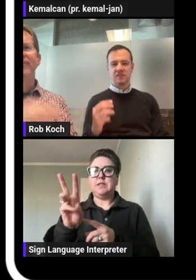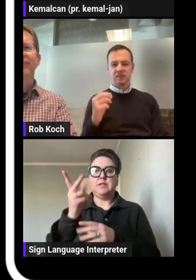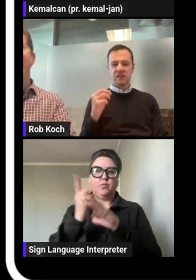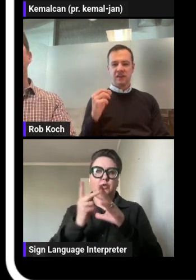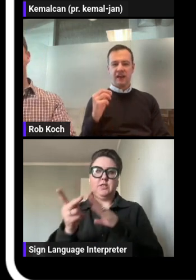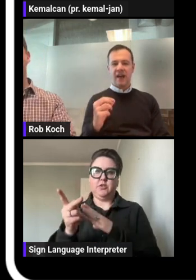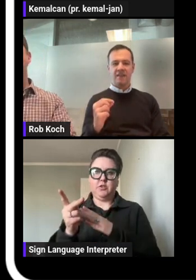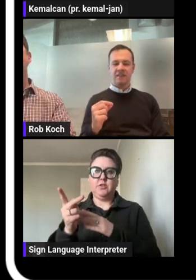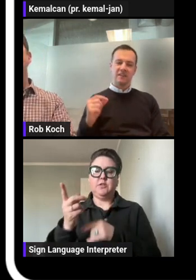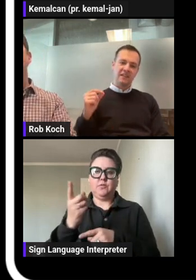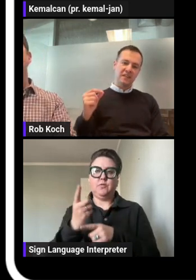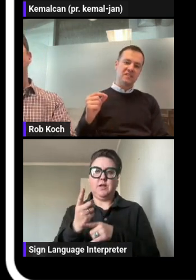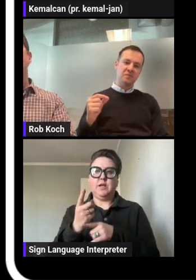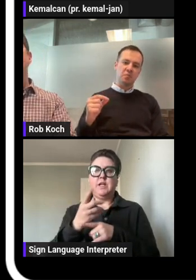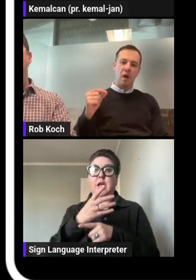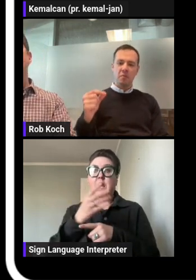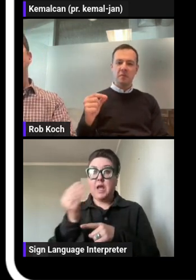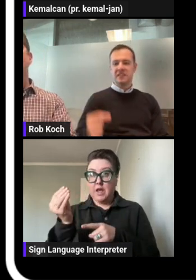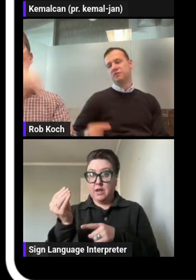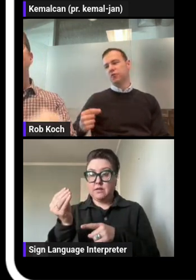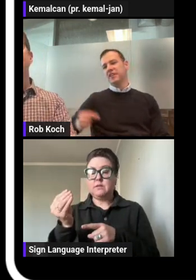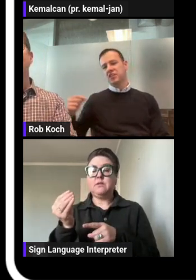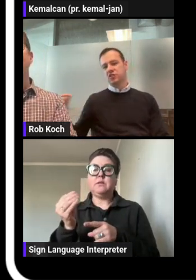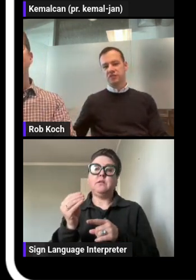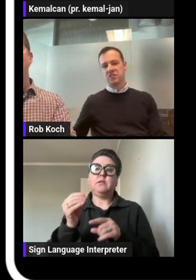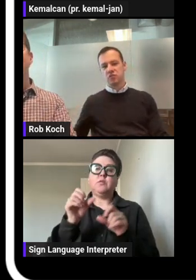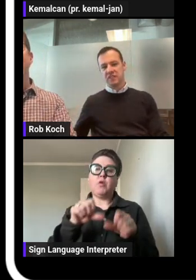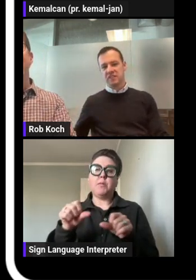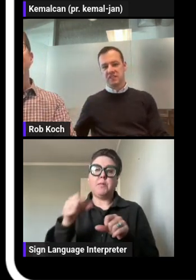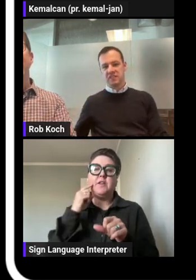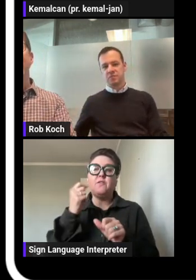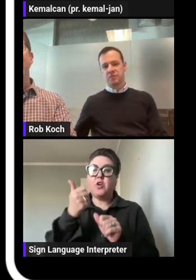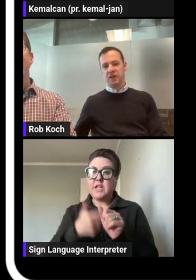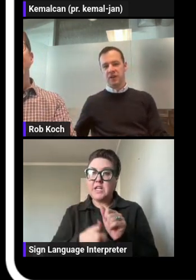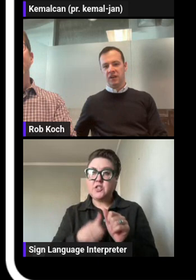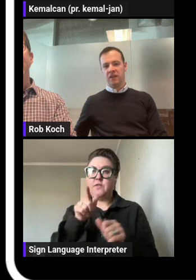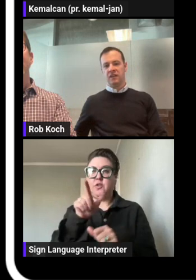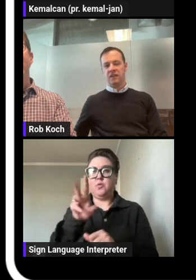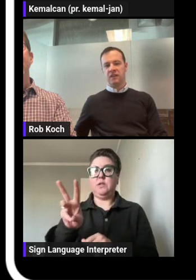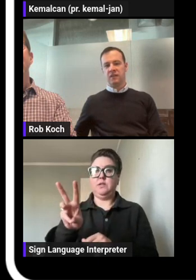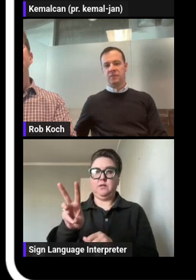predictions and gives a probability for each of these 26